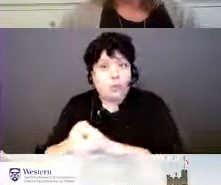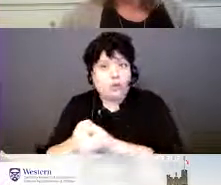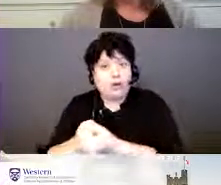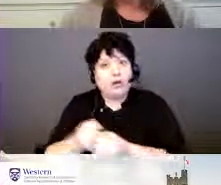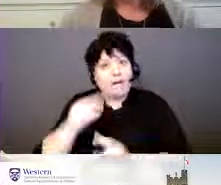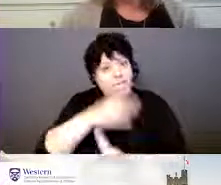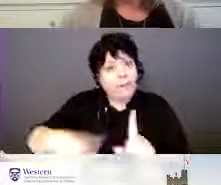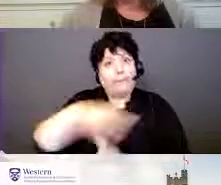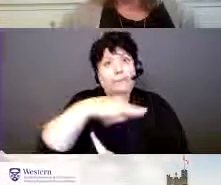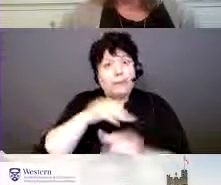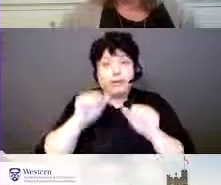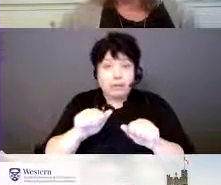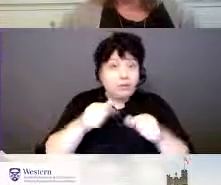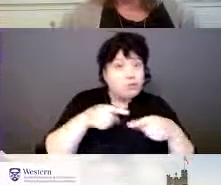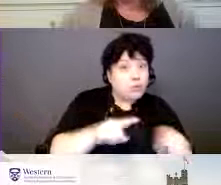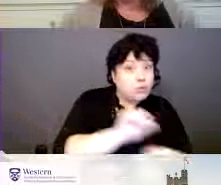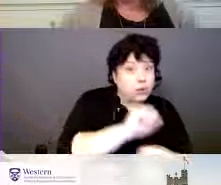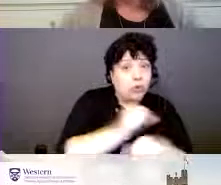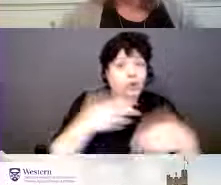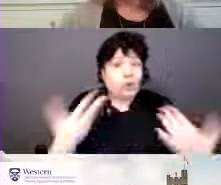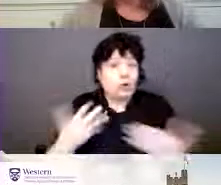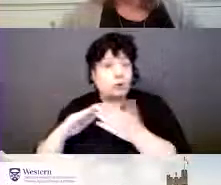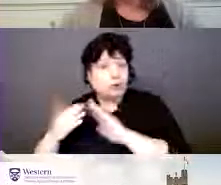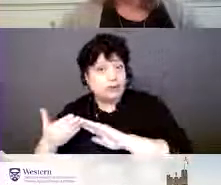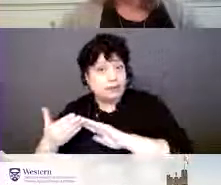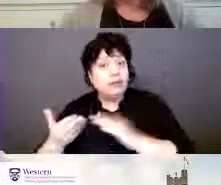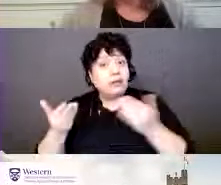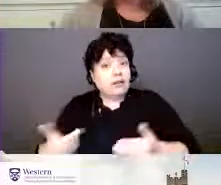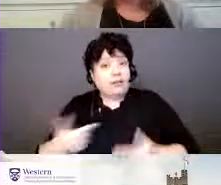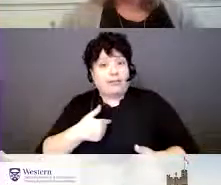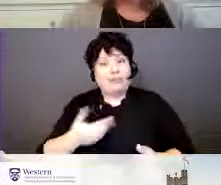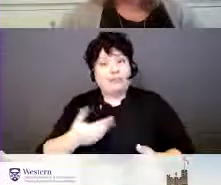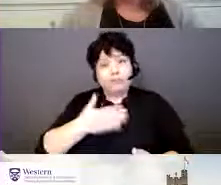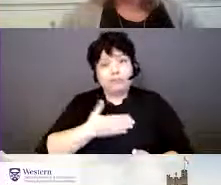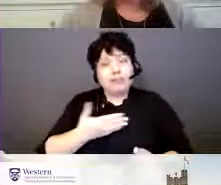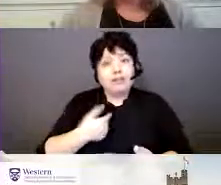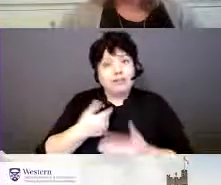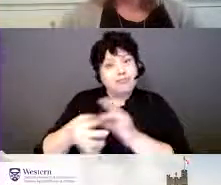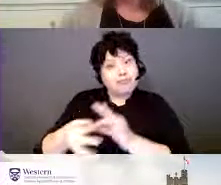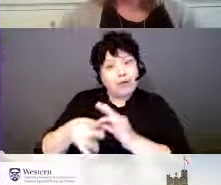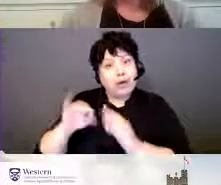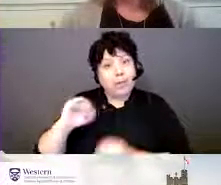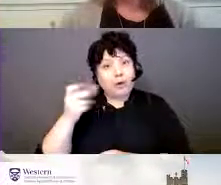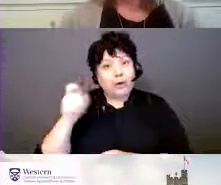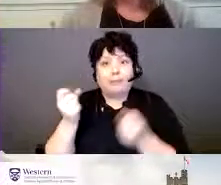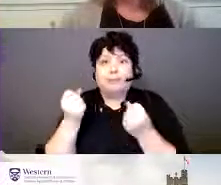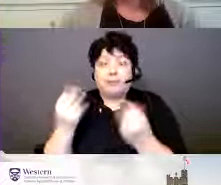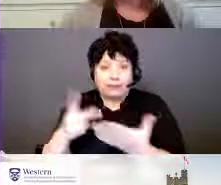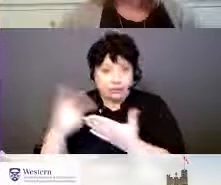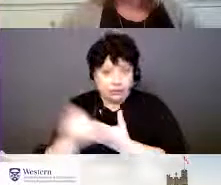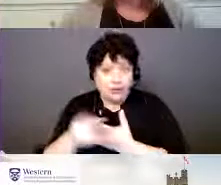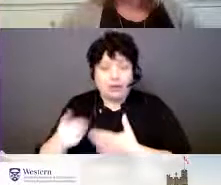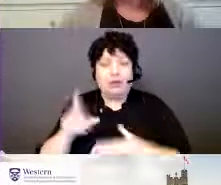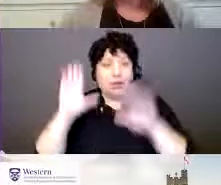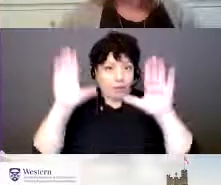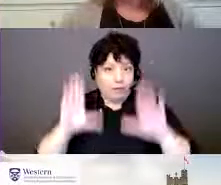at work and in our communities. I have the great pleasure of working with Margaret on a number of initiatives. She's a great